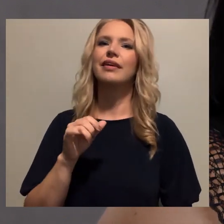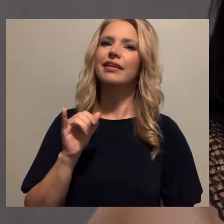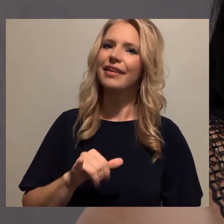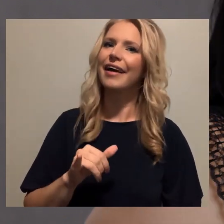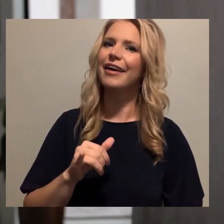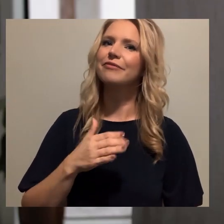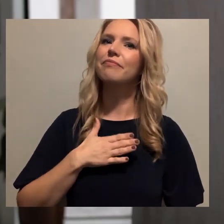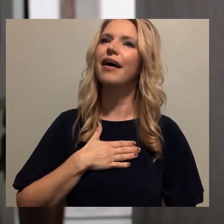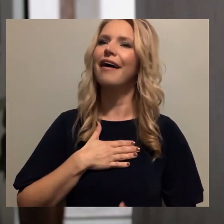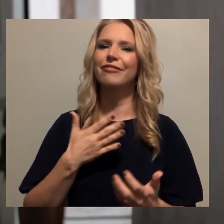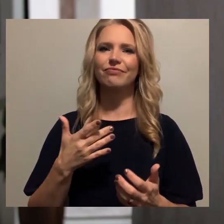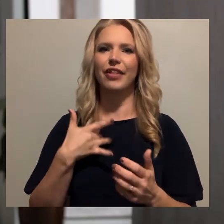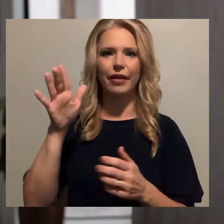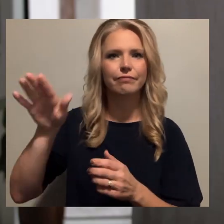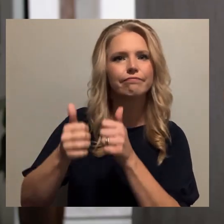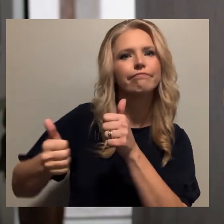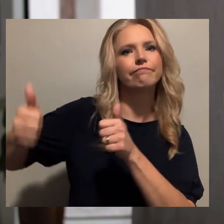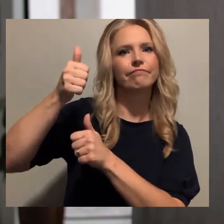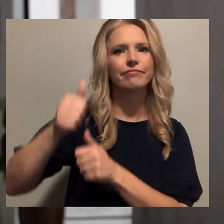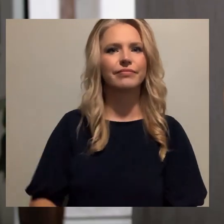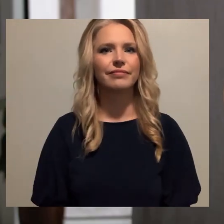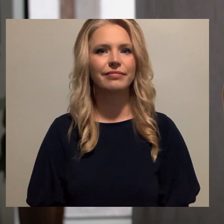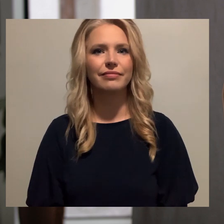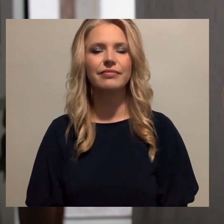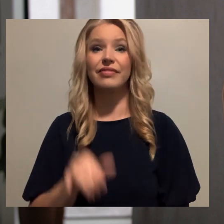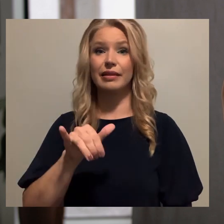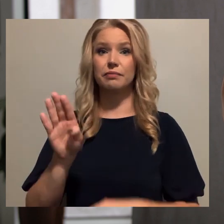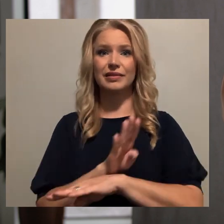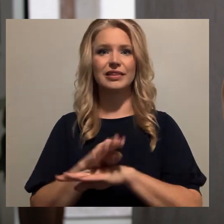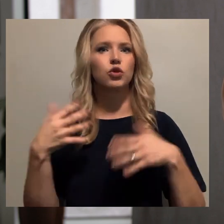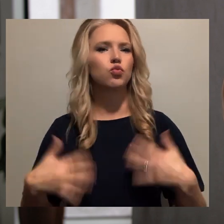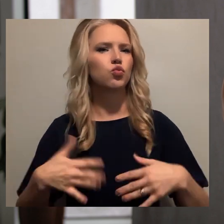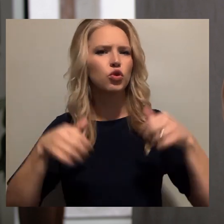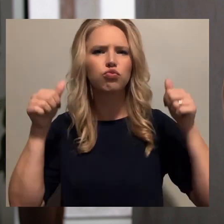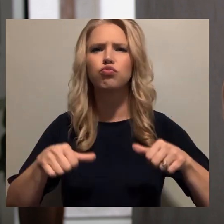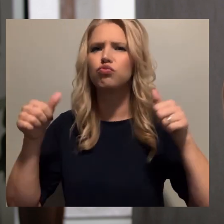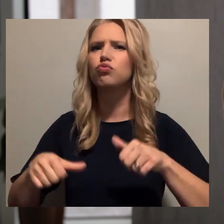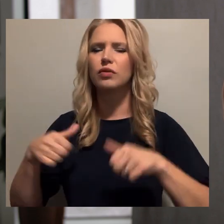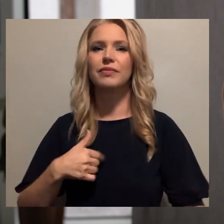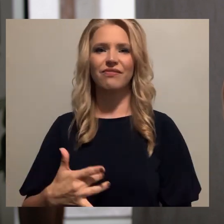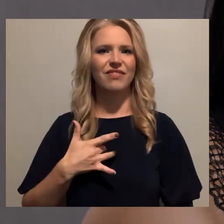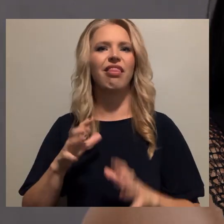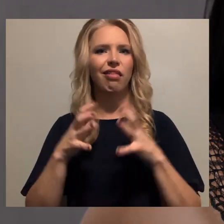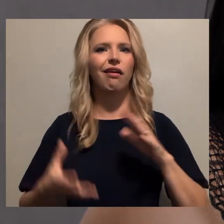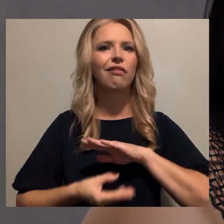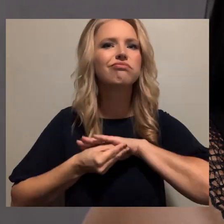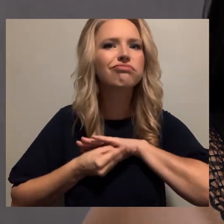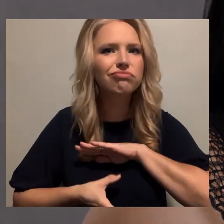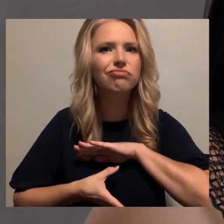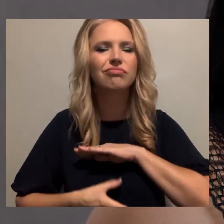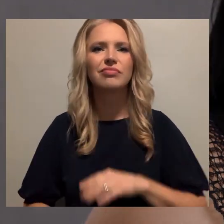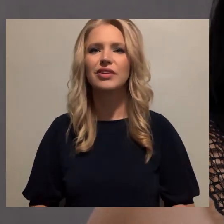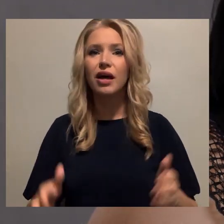that kind of thing. This industry, there's so much rejection, it's very normal. People shouldn't take it personally, but don't reject